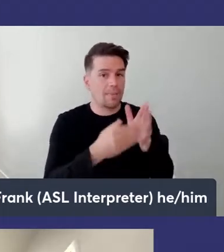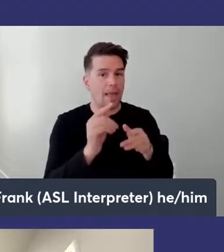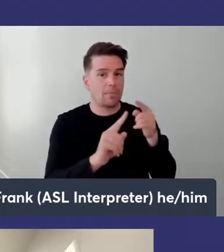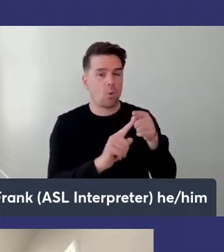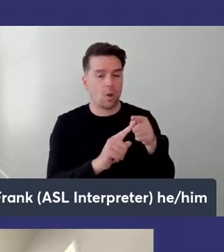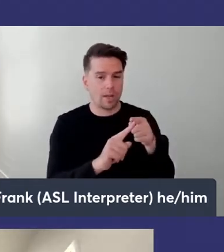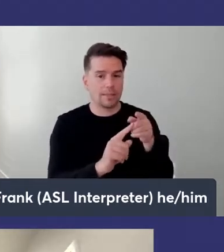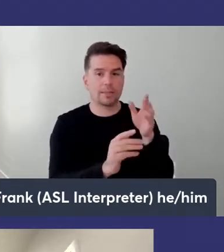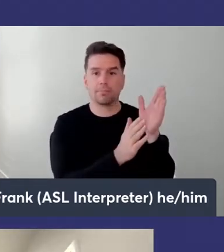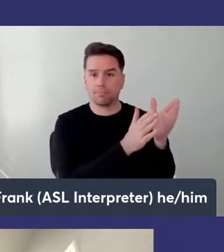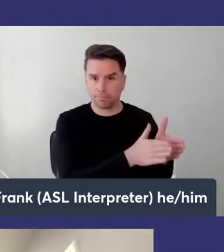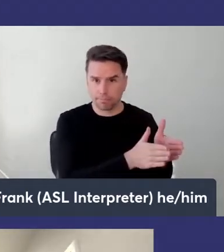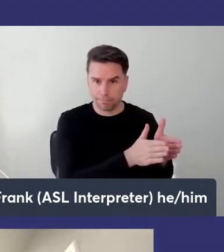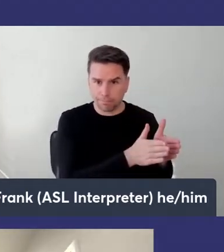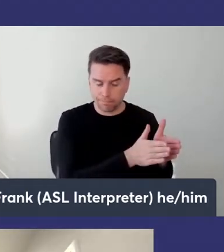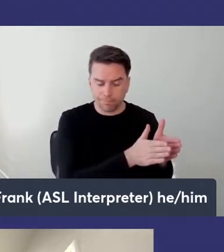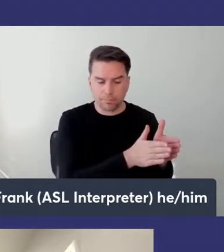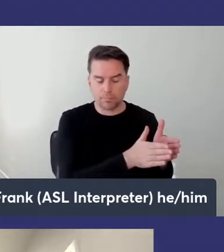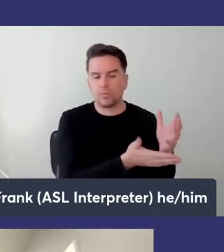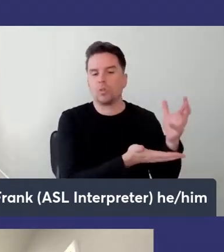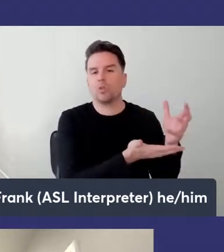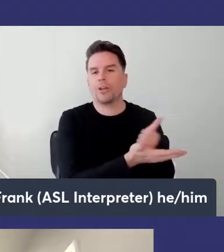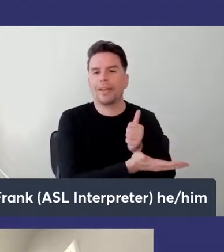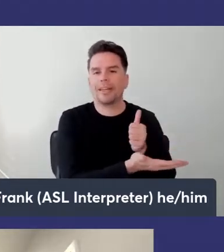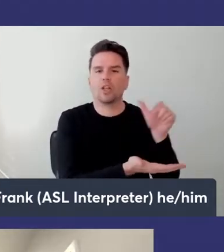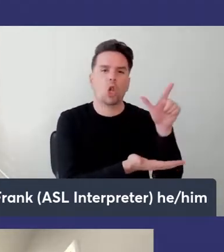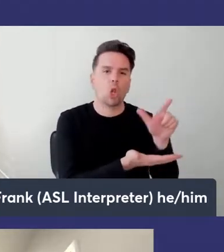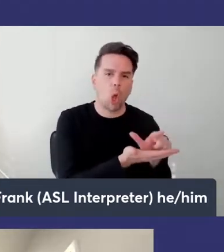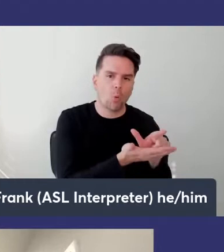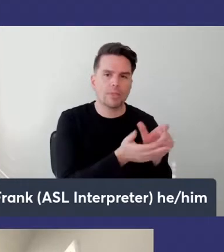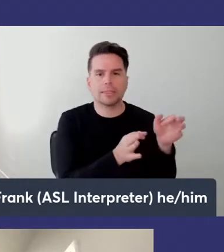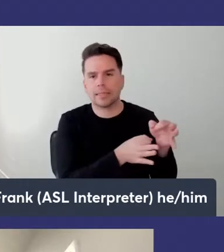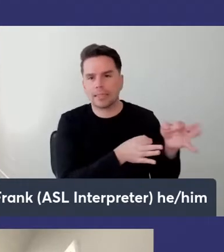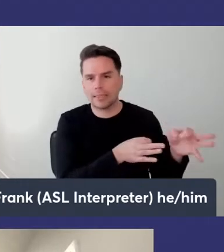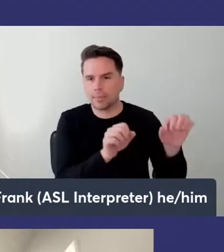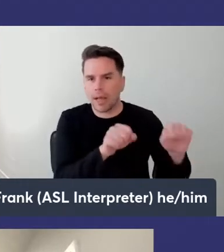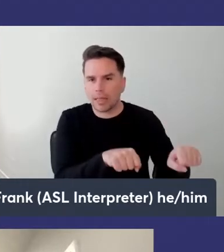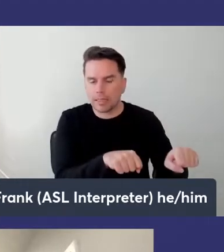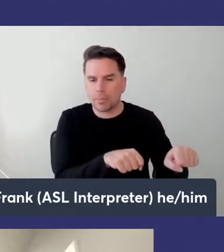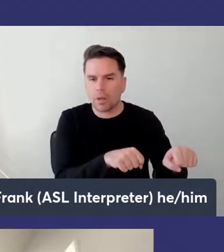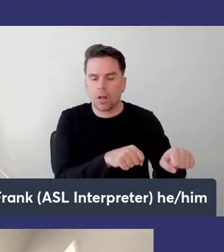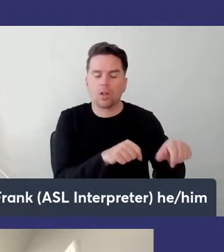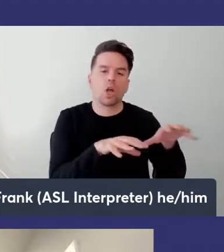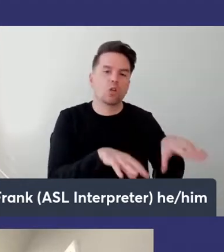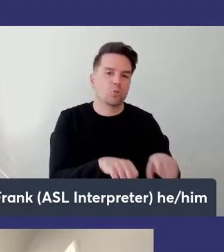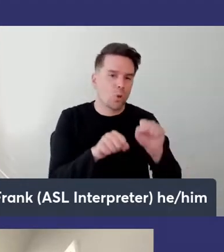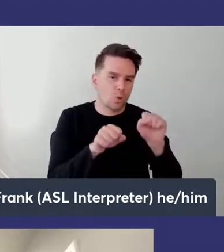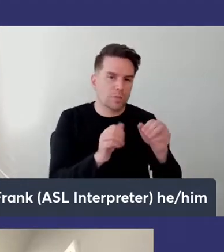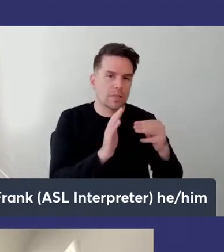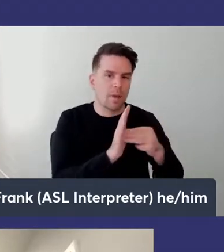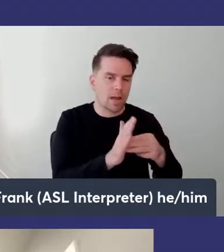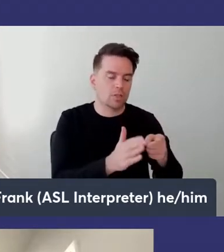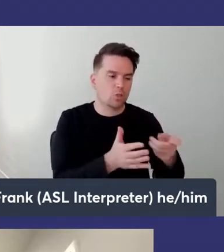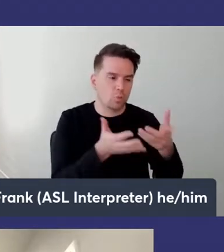you're basically kind of getting the lowest latency and kind of hosting the models that you'd like on